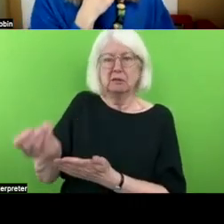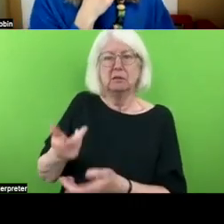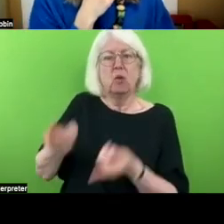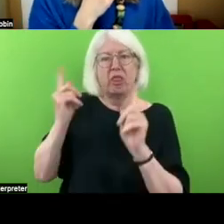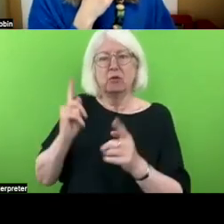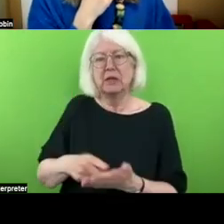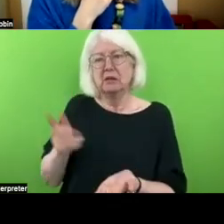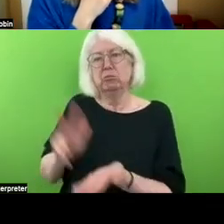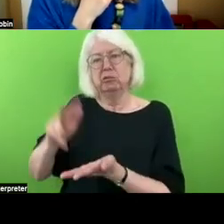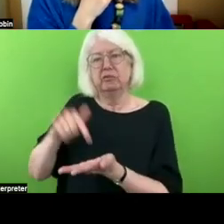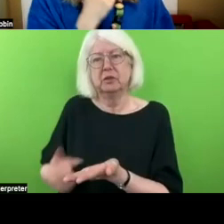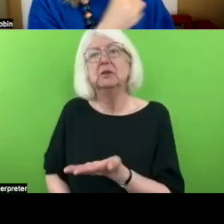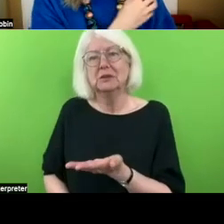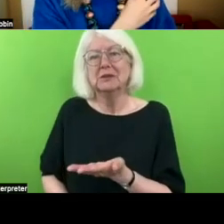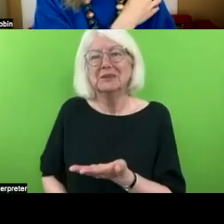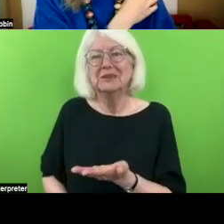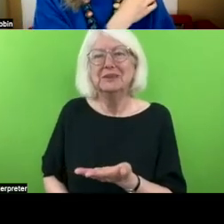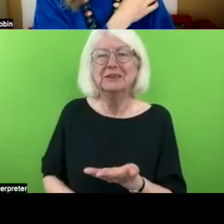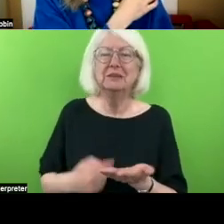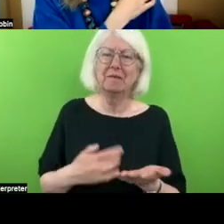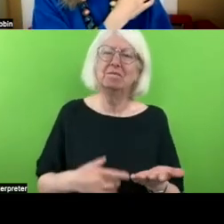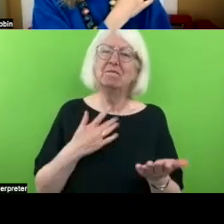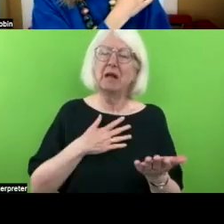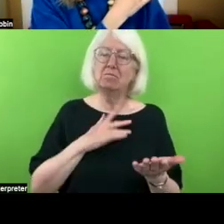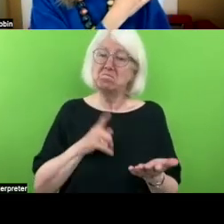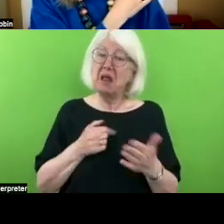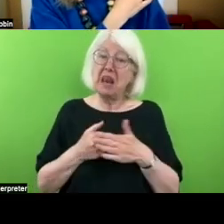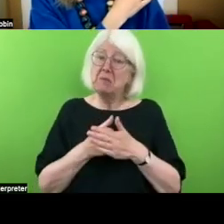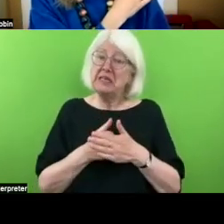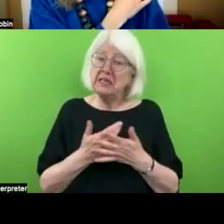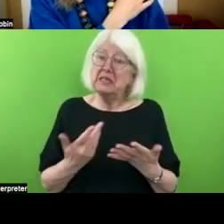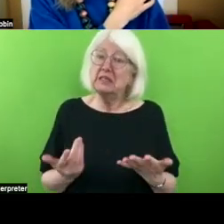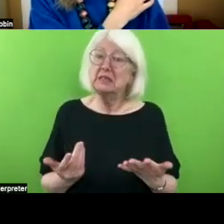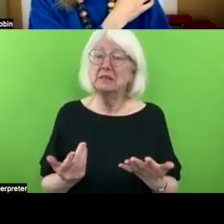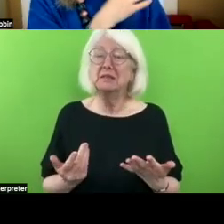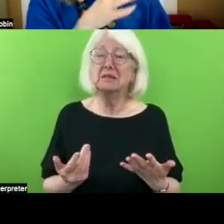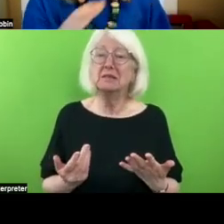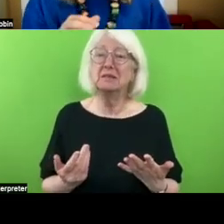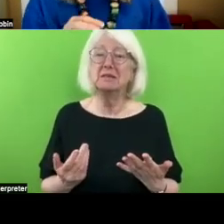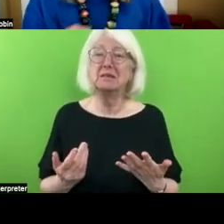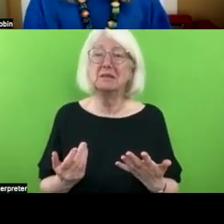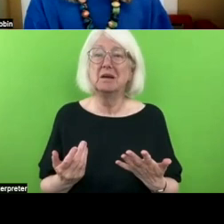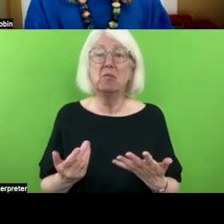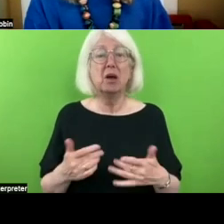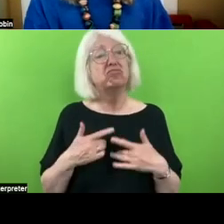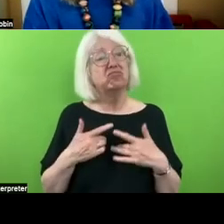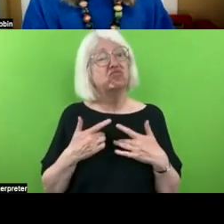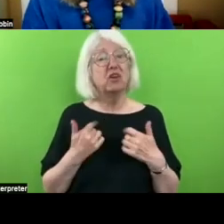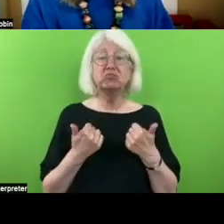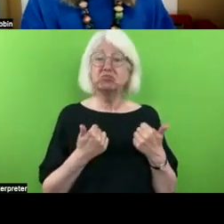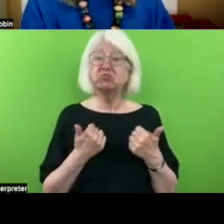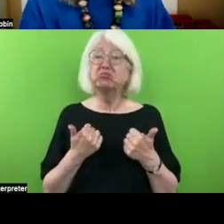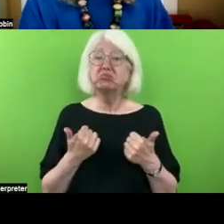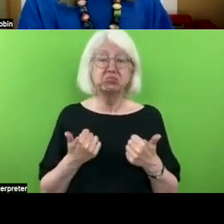they have. They felt that was limited, but actually were very content with the fact that that was